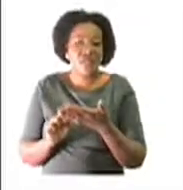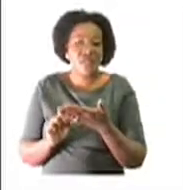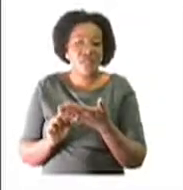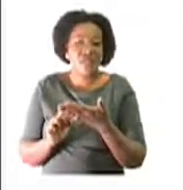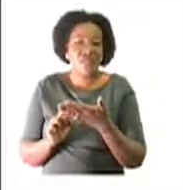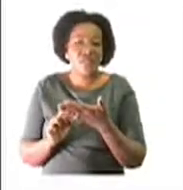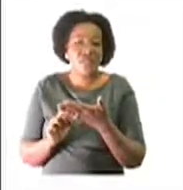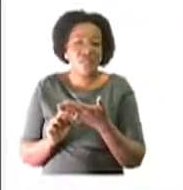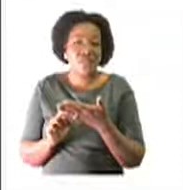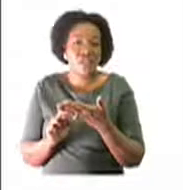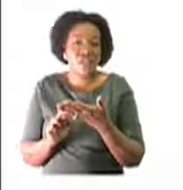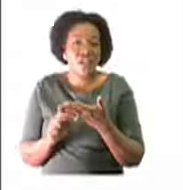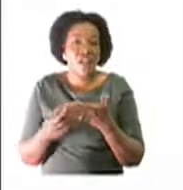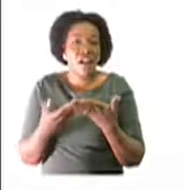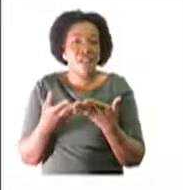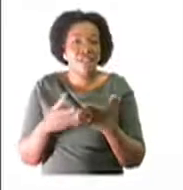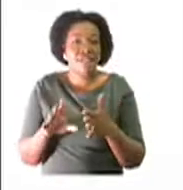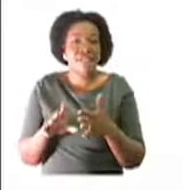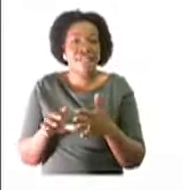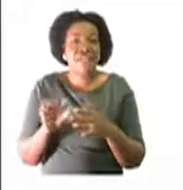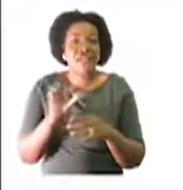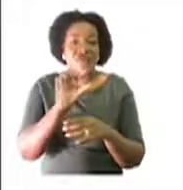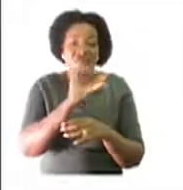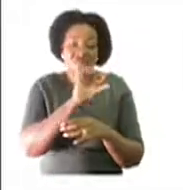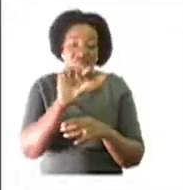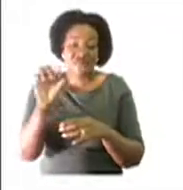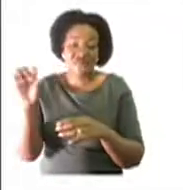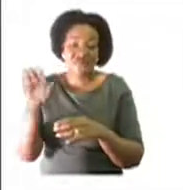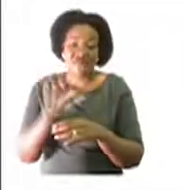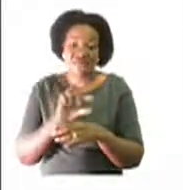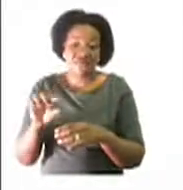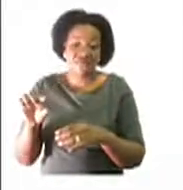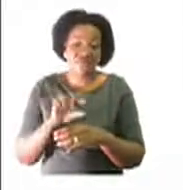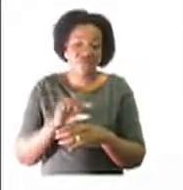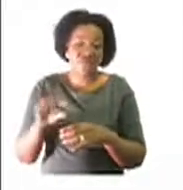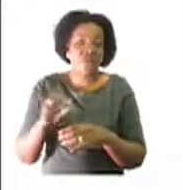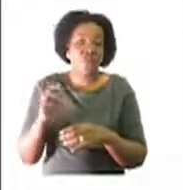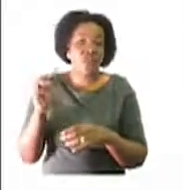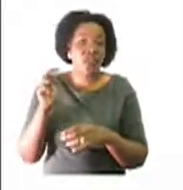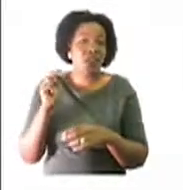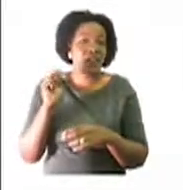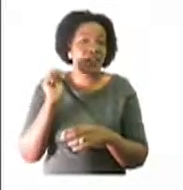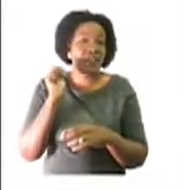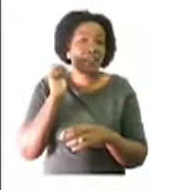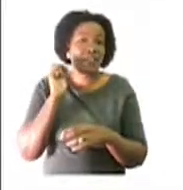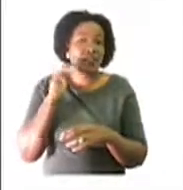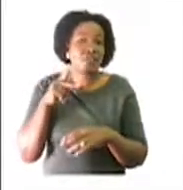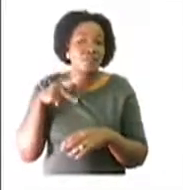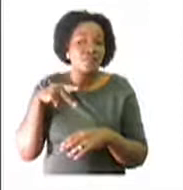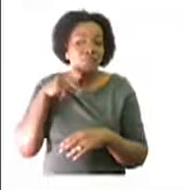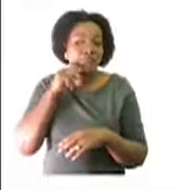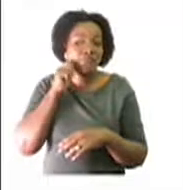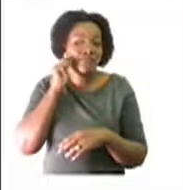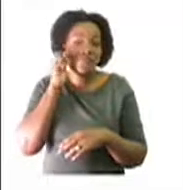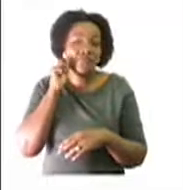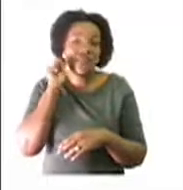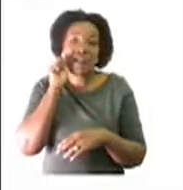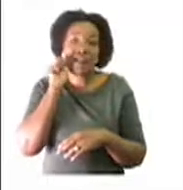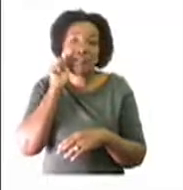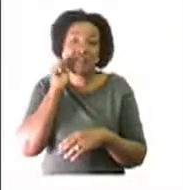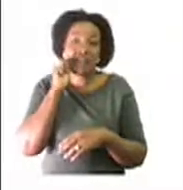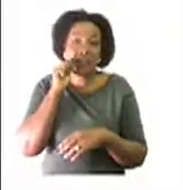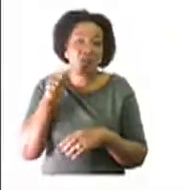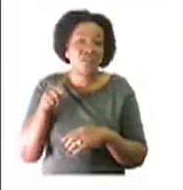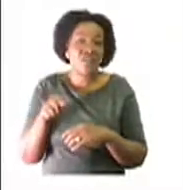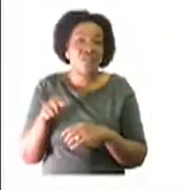follows. Complete each sentence with a possessive noun. Alright, so you have the possessive noun